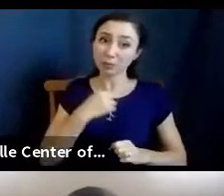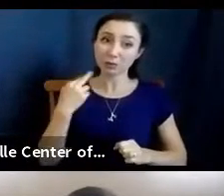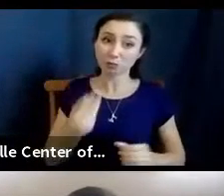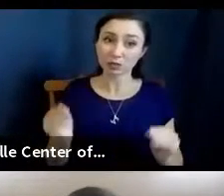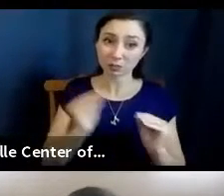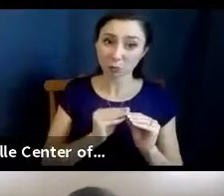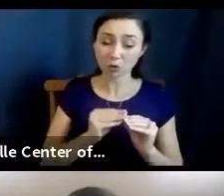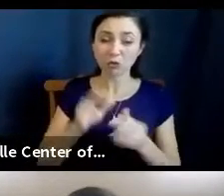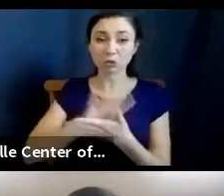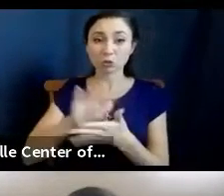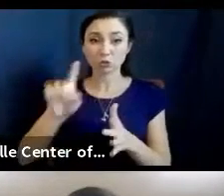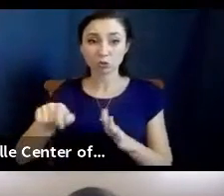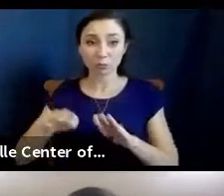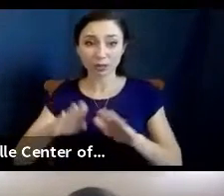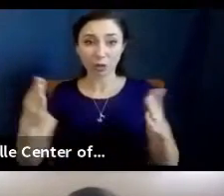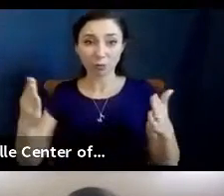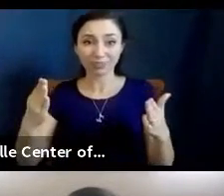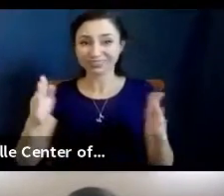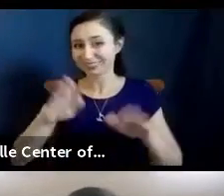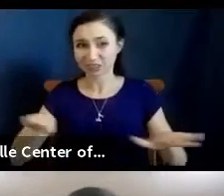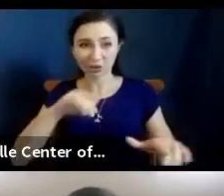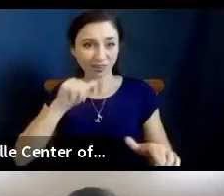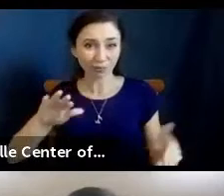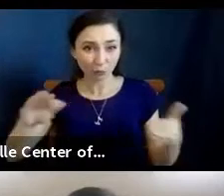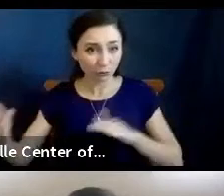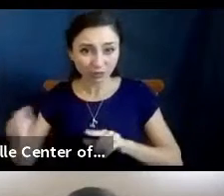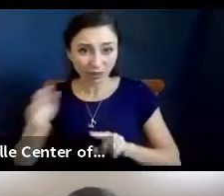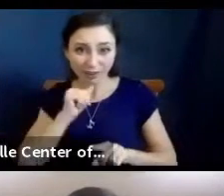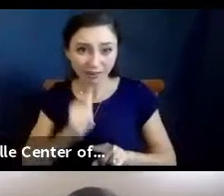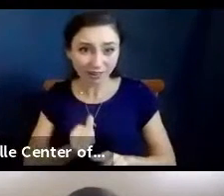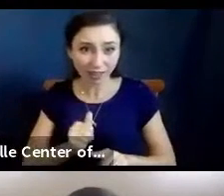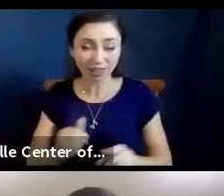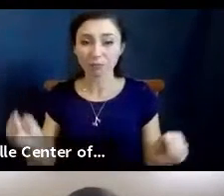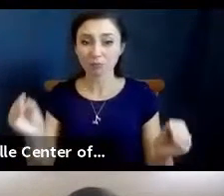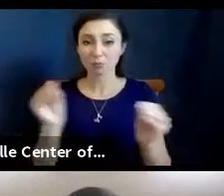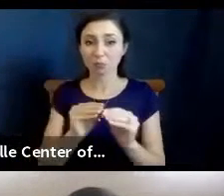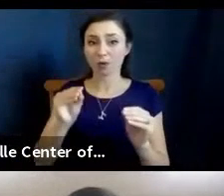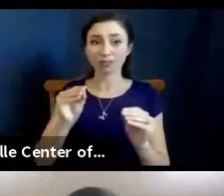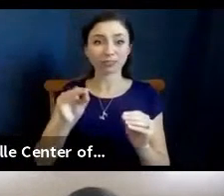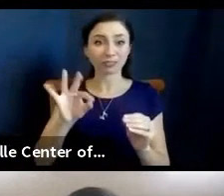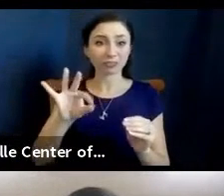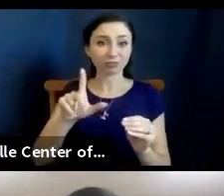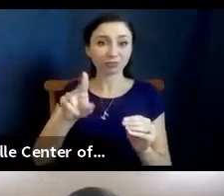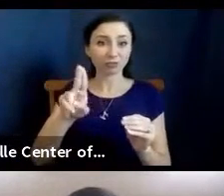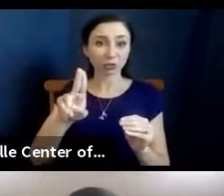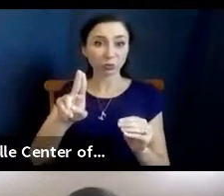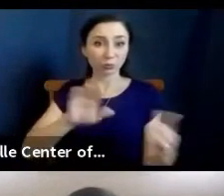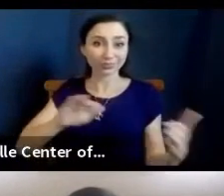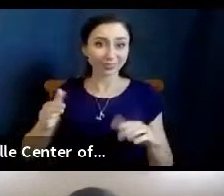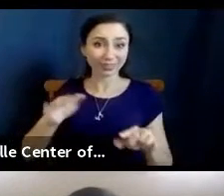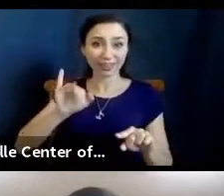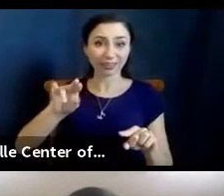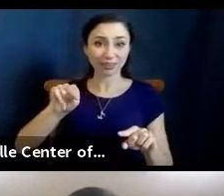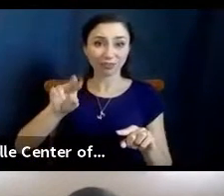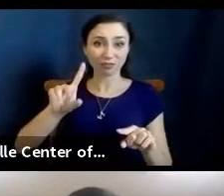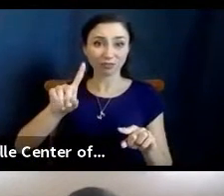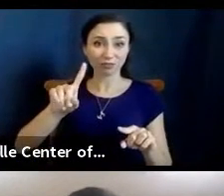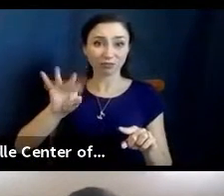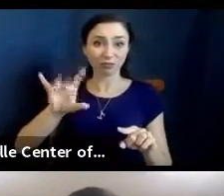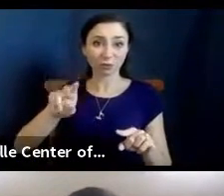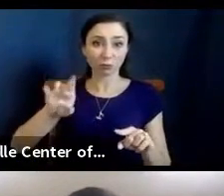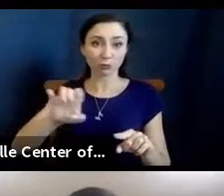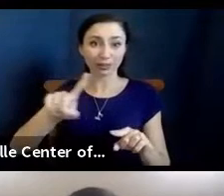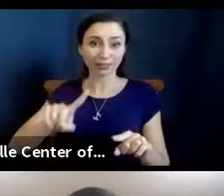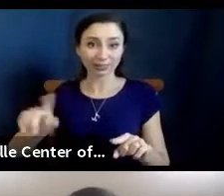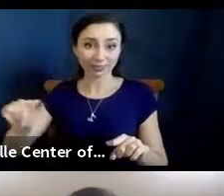that children are not at risk for death. More influenza deaths at roughly 180 in